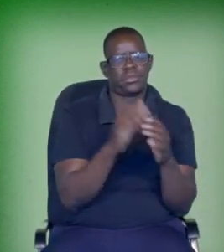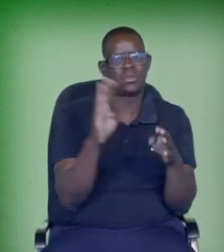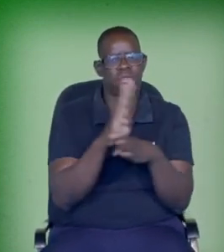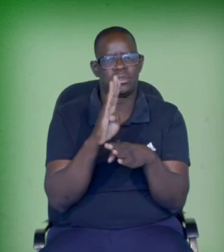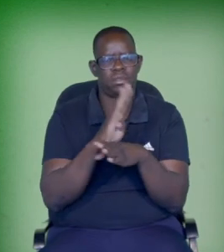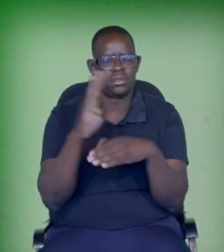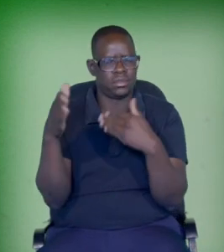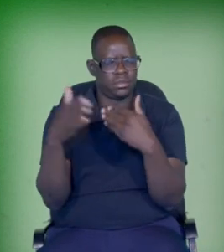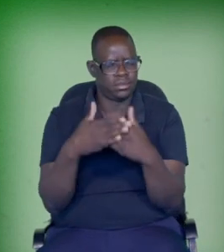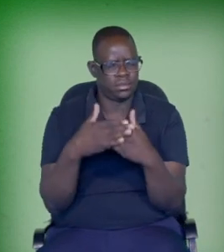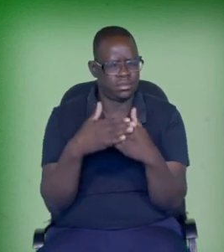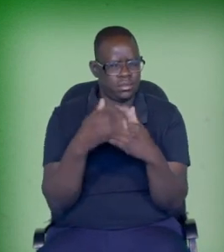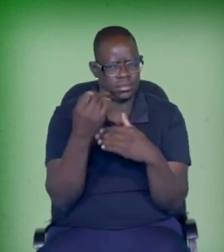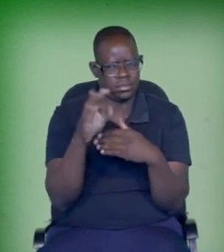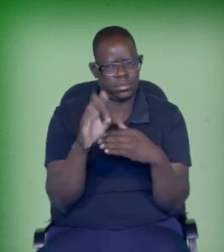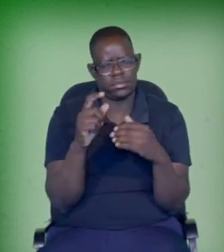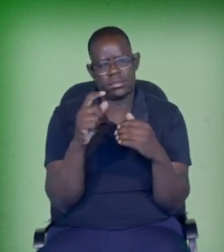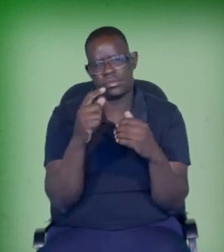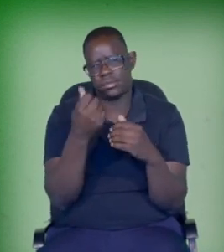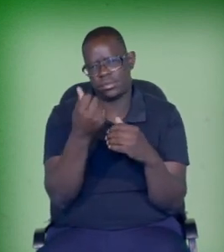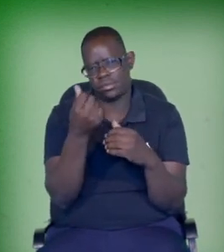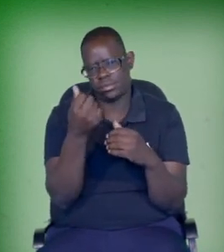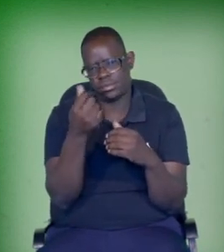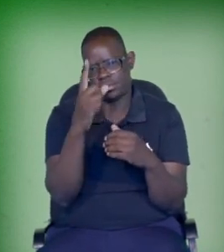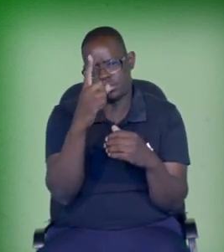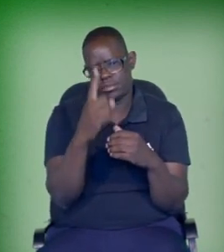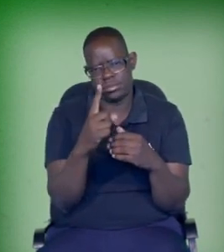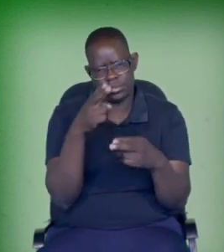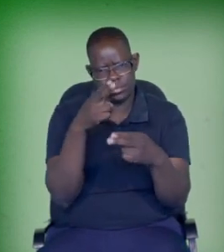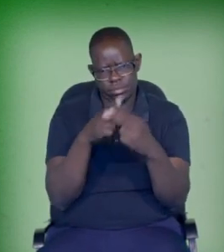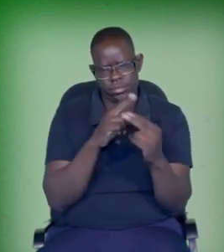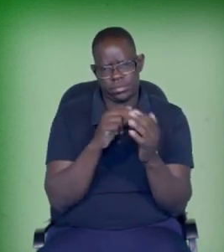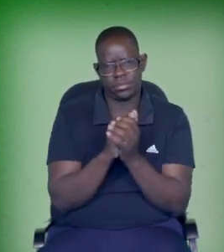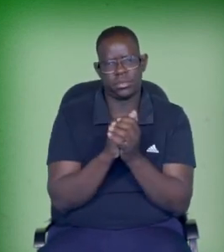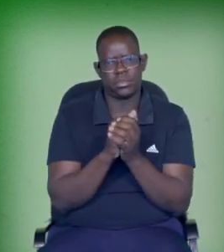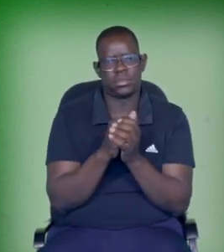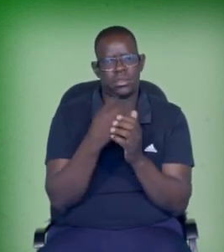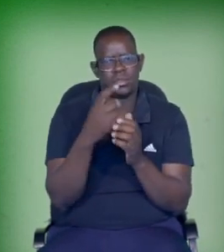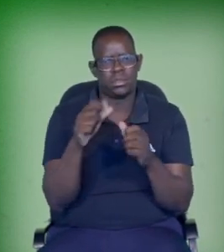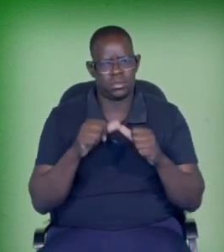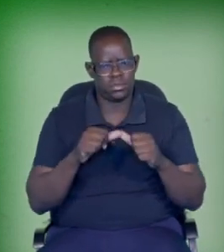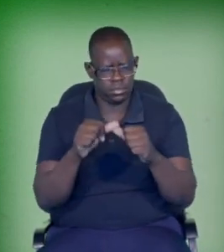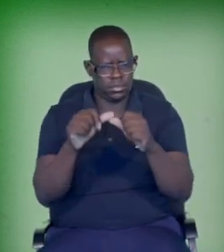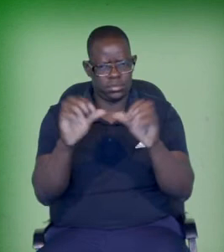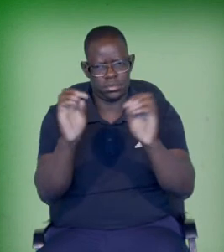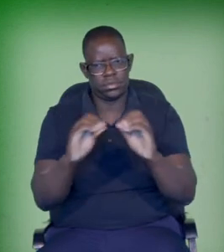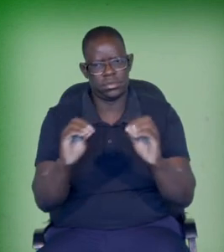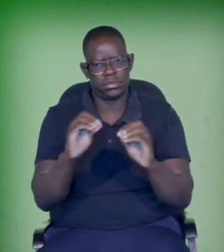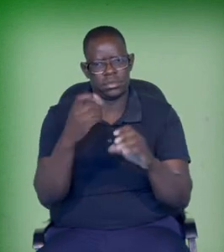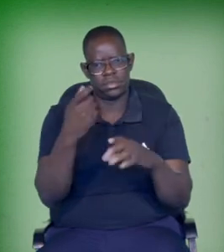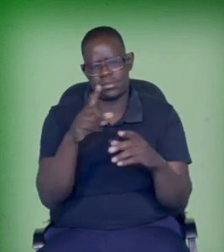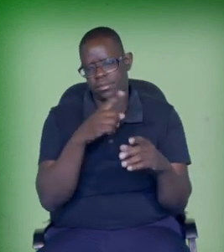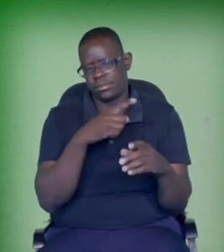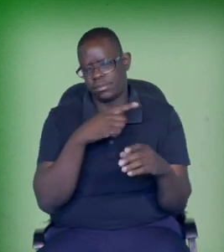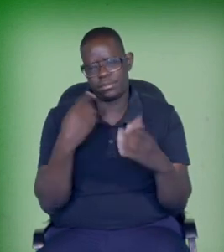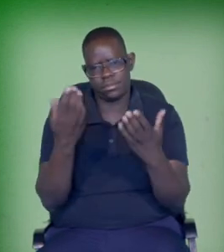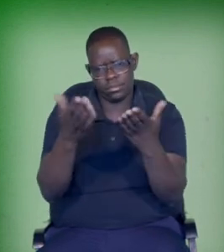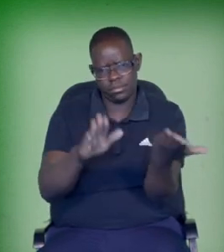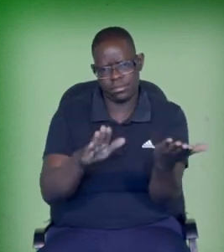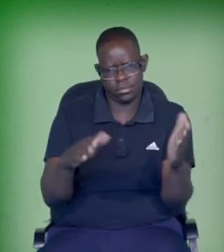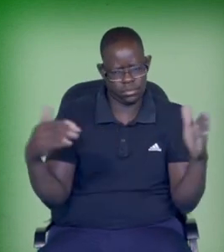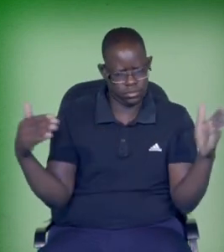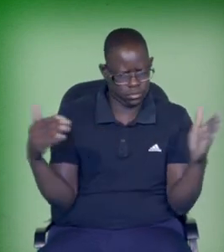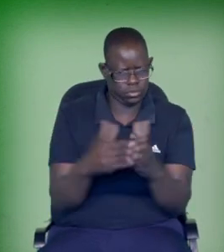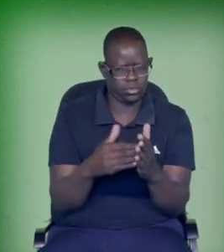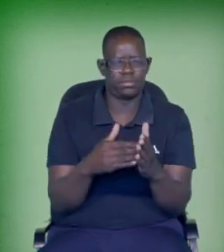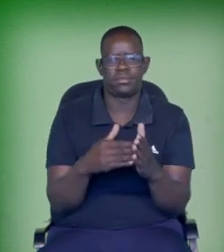to back you up and a limit to the amount one person can borrow, and no continuity. If the owner dies, the operation comes